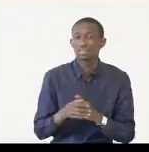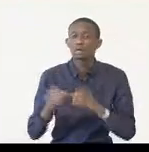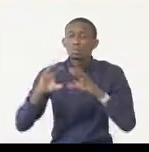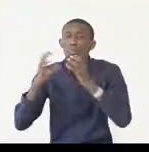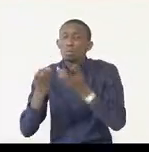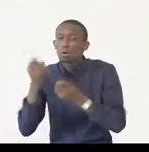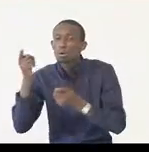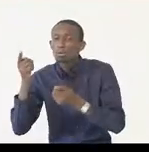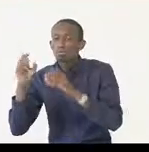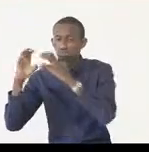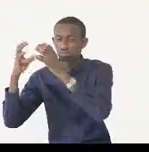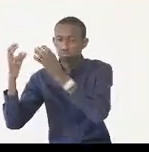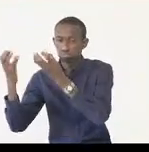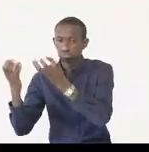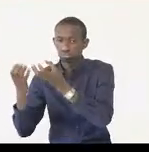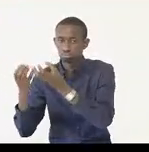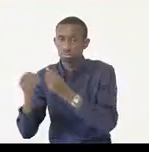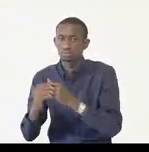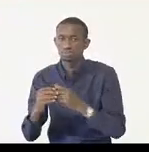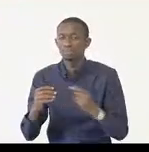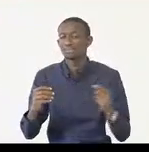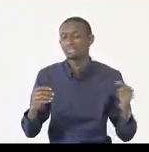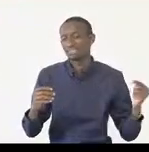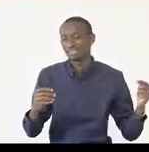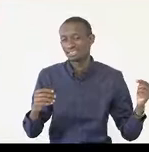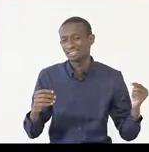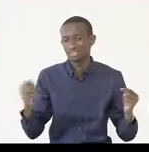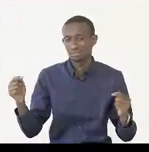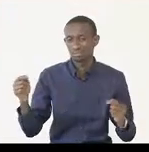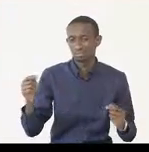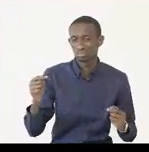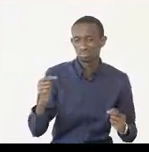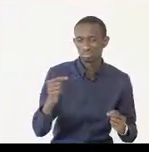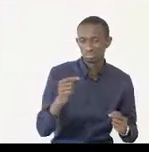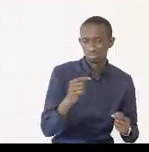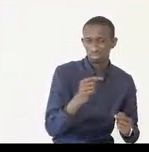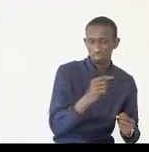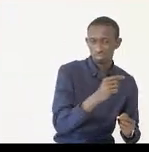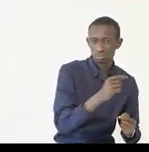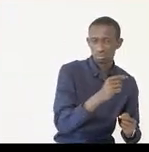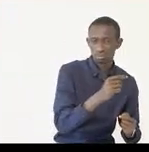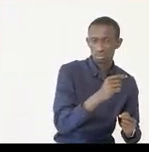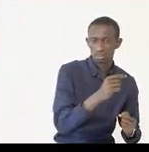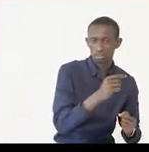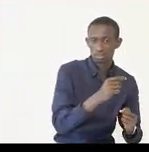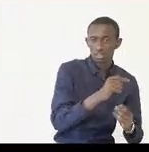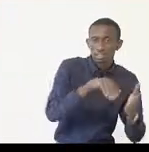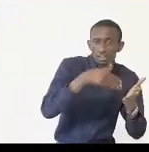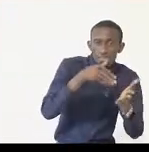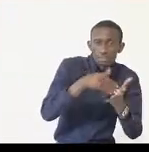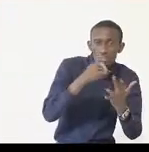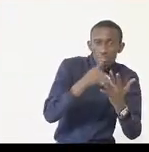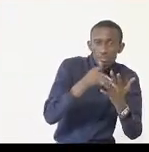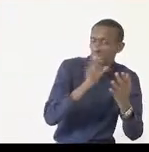it comes, it is striking this ball number two, not at the center, and it makes